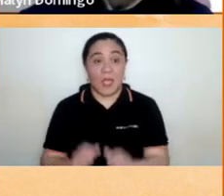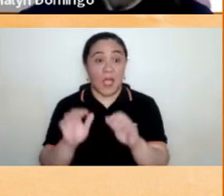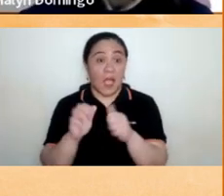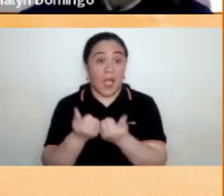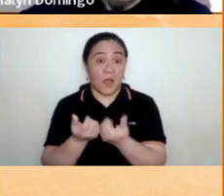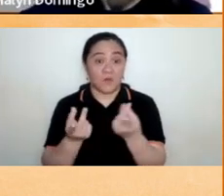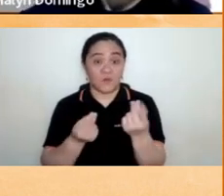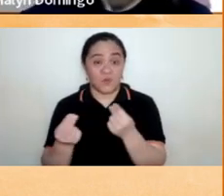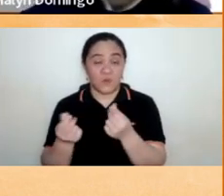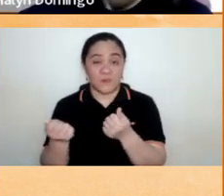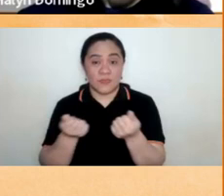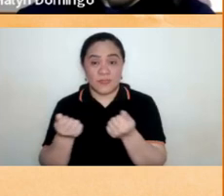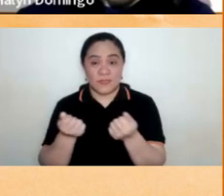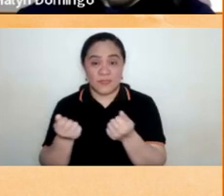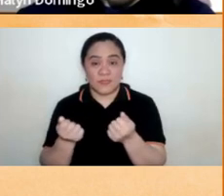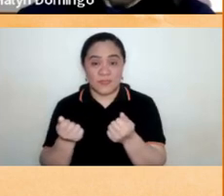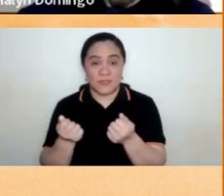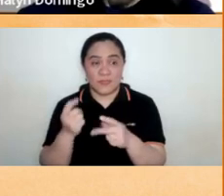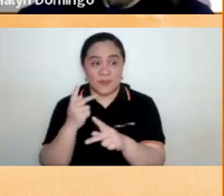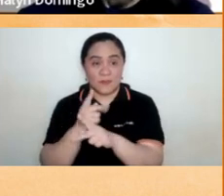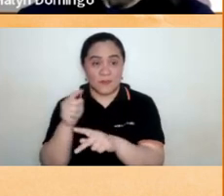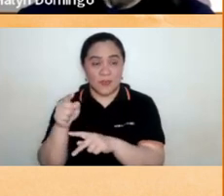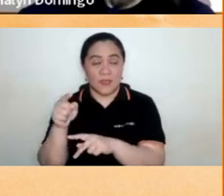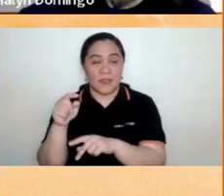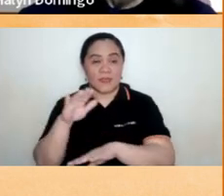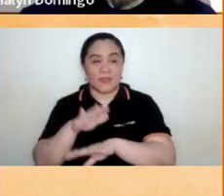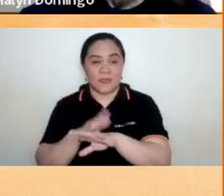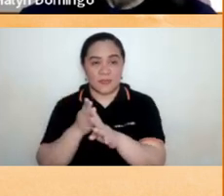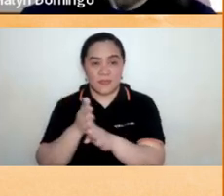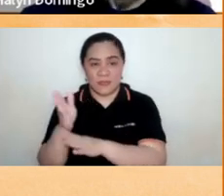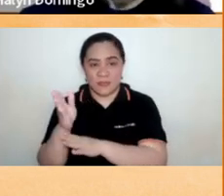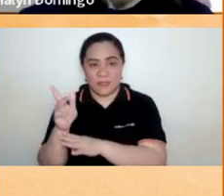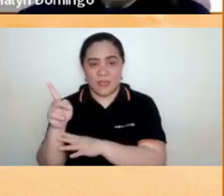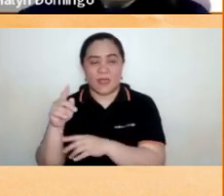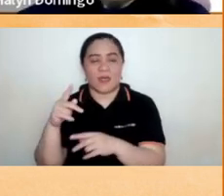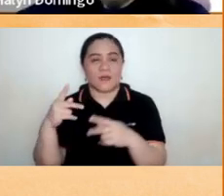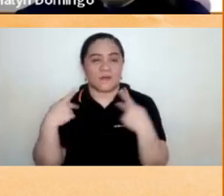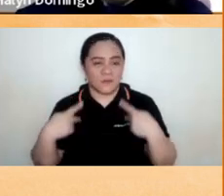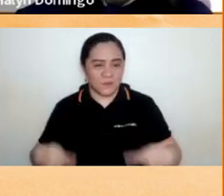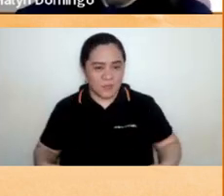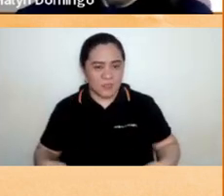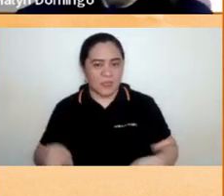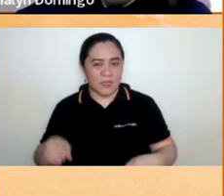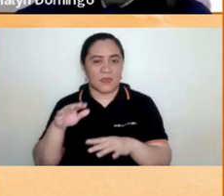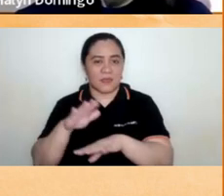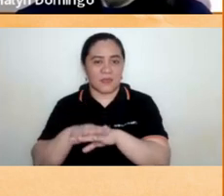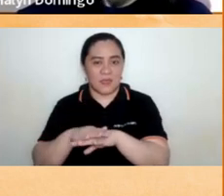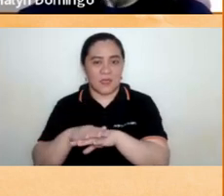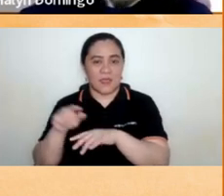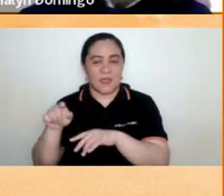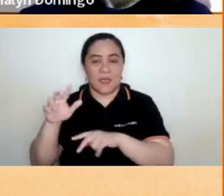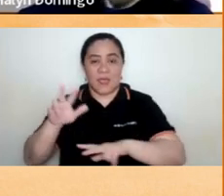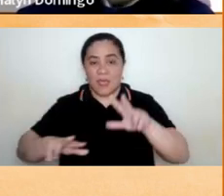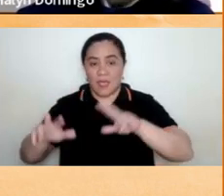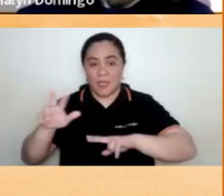for treating anxiety. To manage the physical symptoms of anxiety, a bottom-up approach